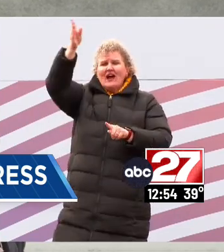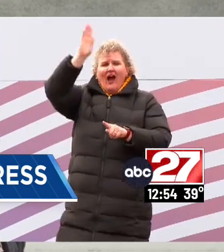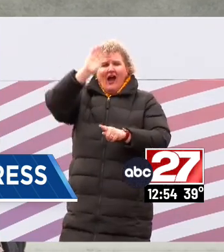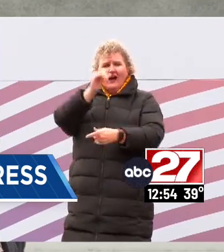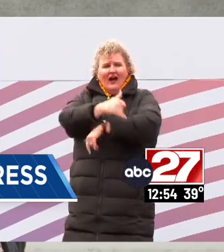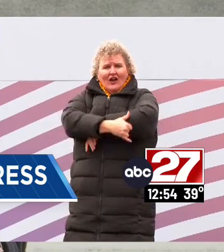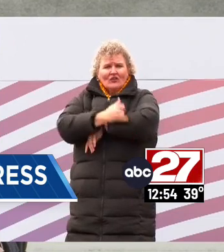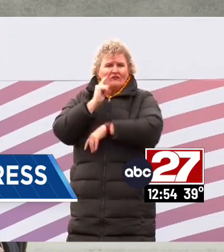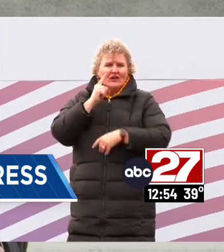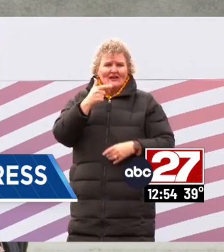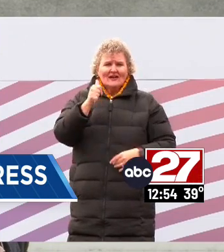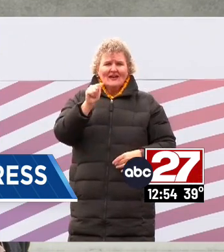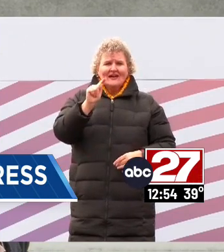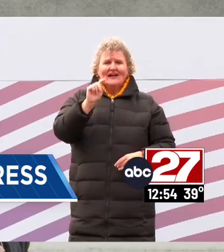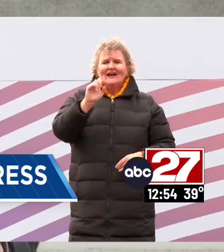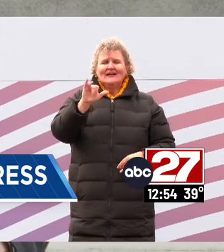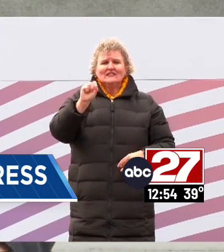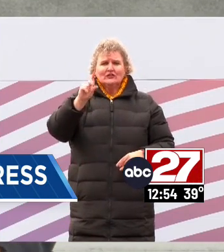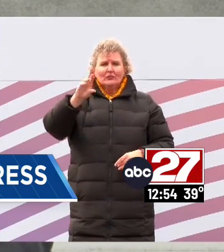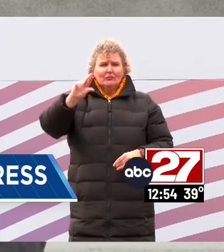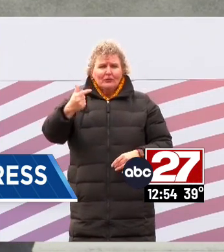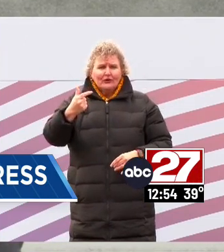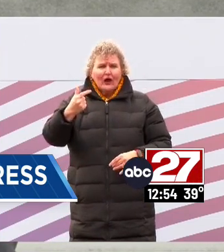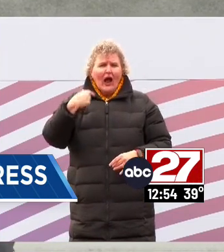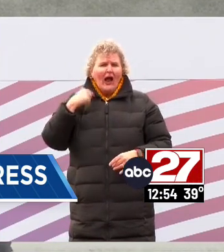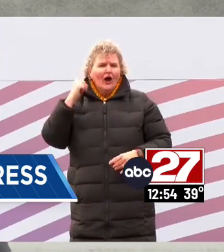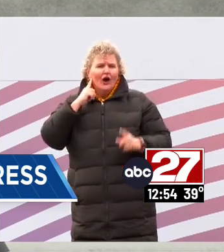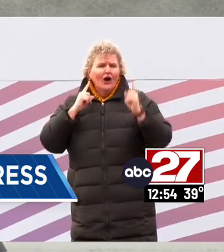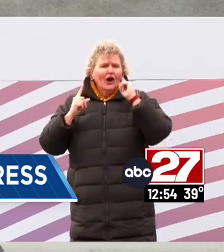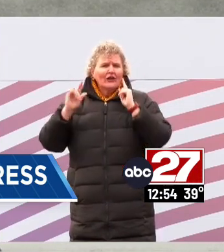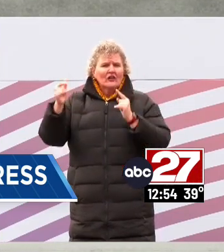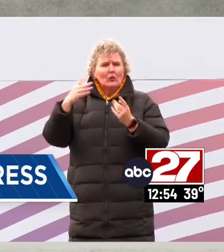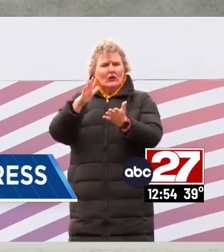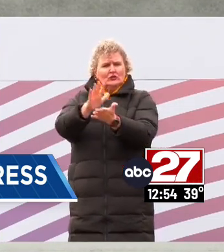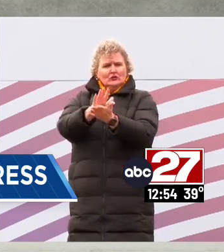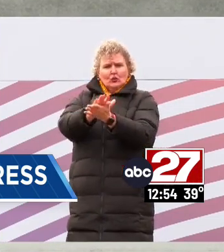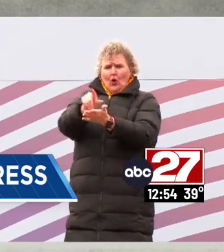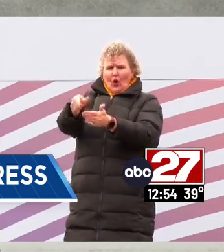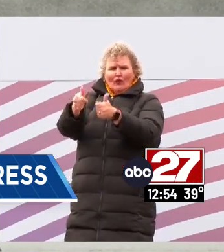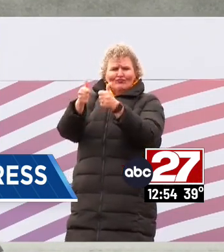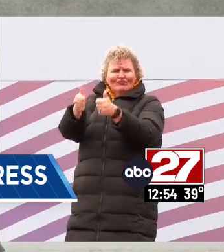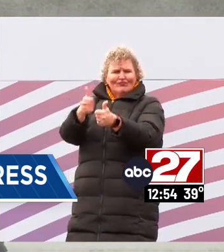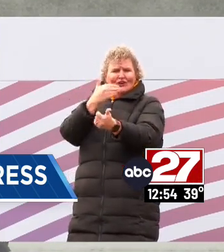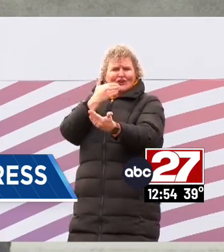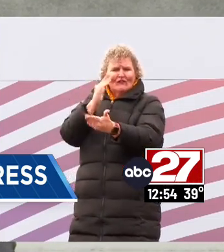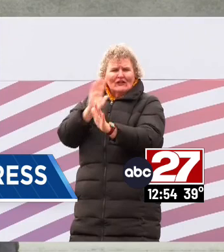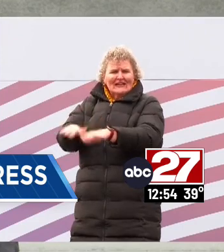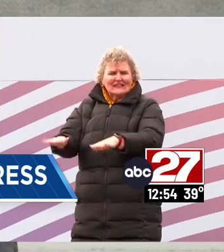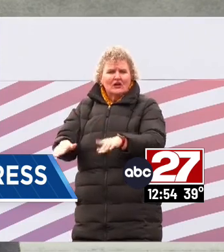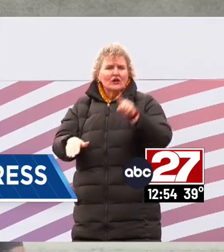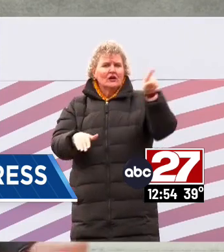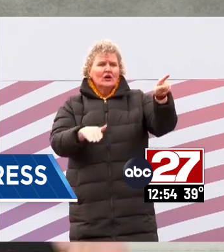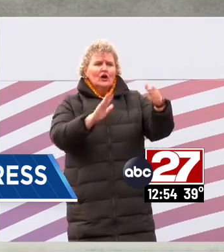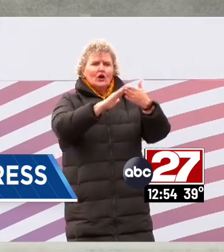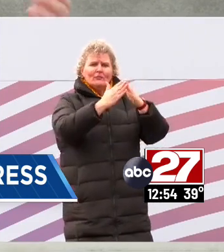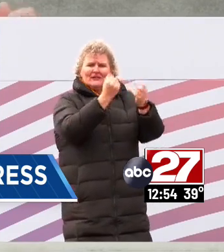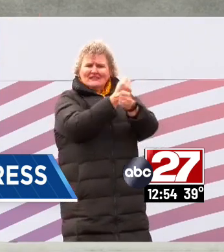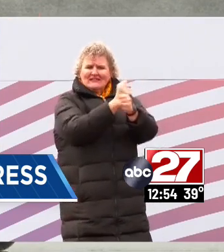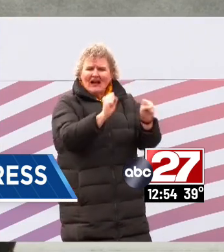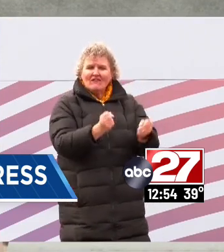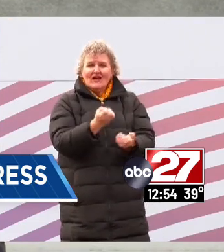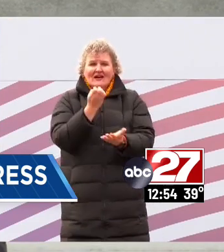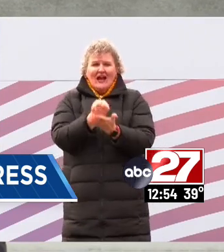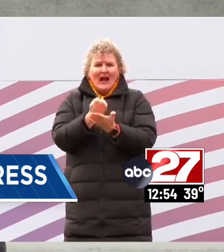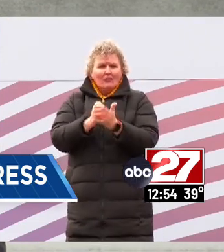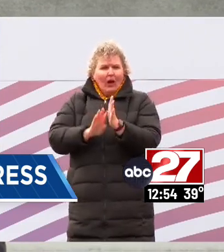good schools for our kids, safe communities, and an economy that gives people a shot and lifts them